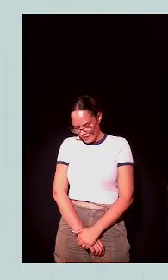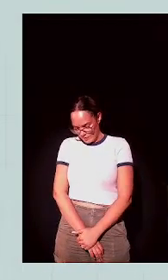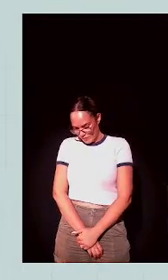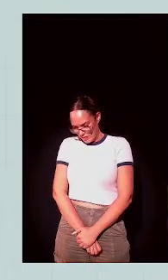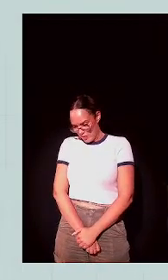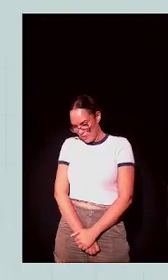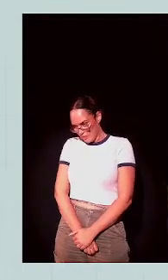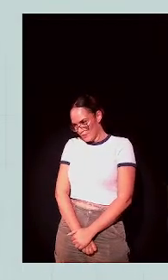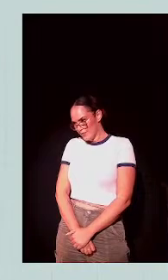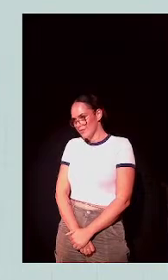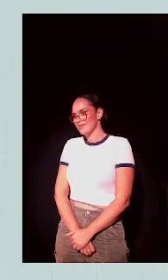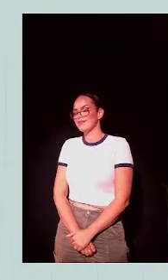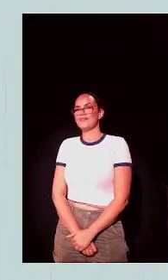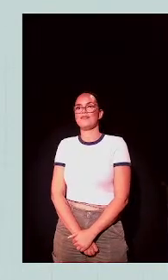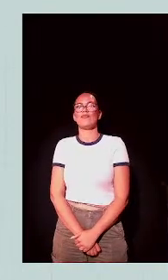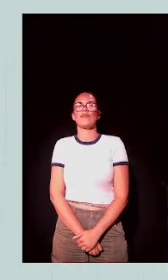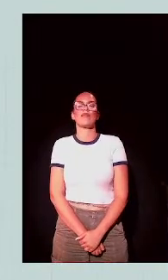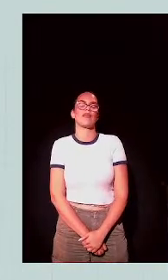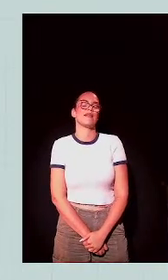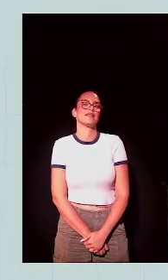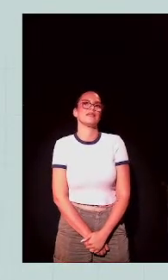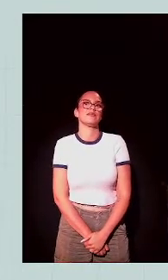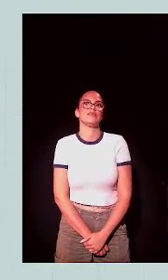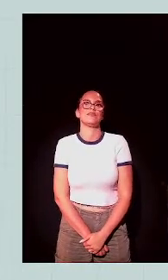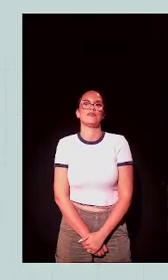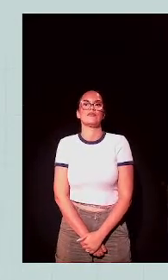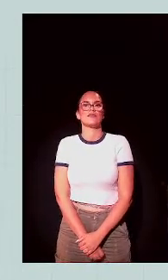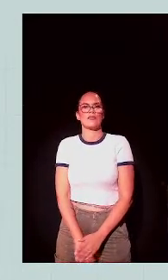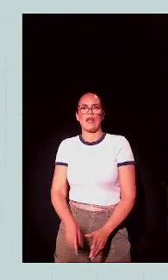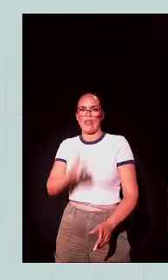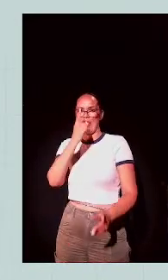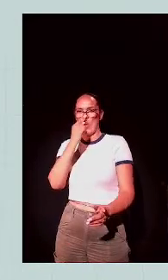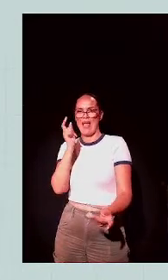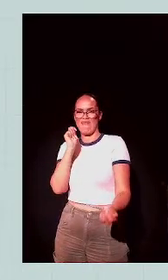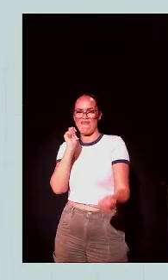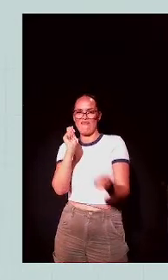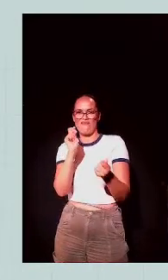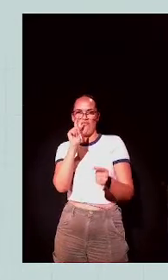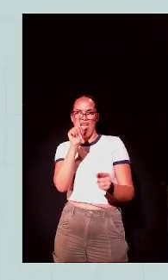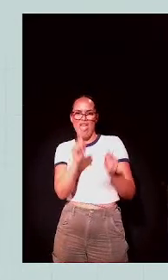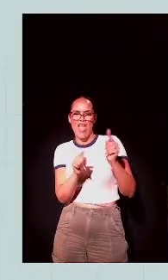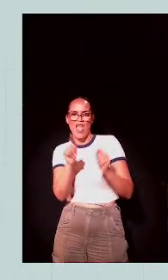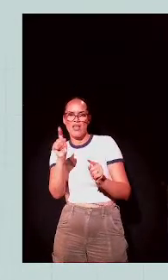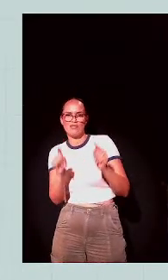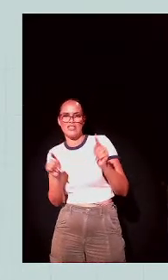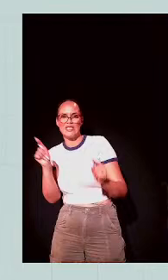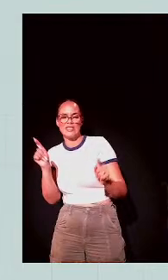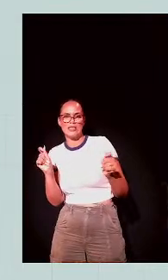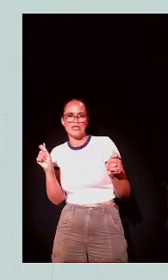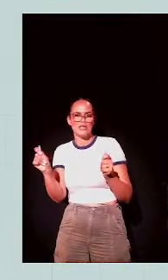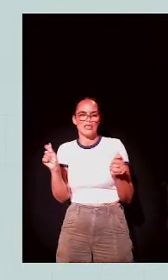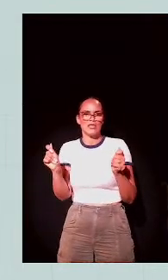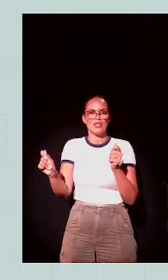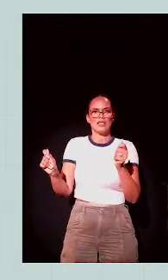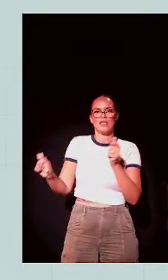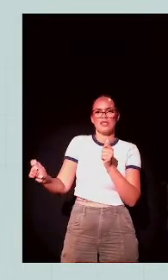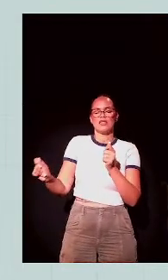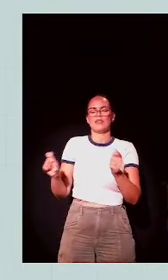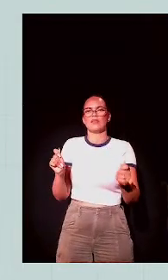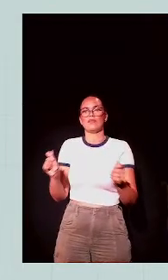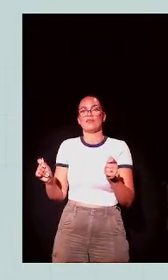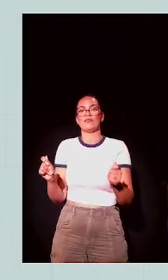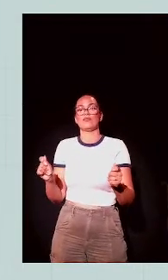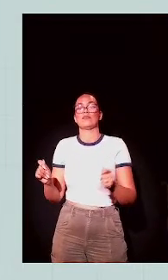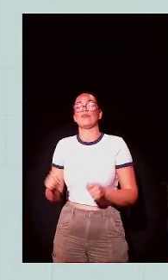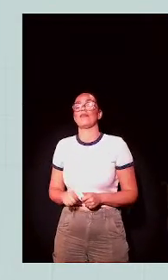So past keeps coming back with slight variation each time. And then in terms of how